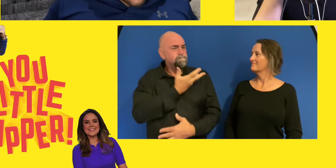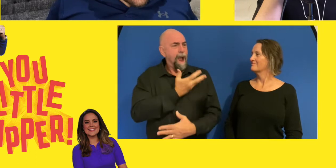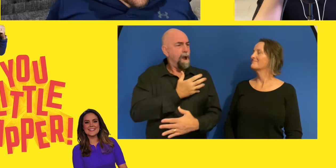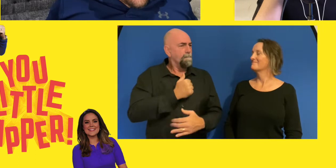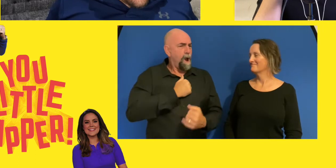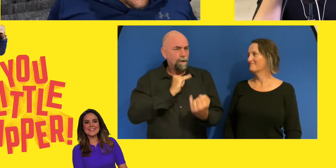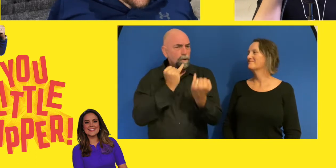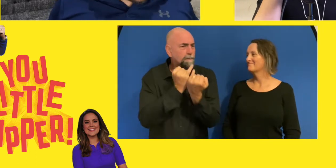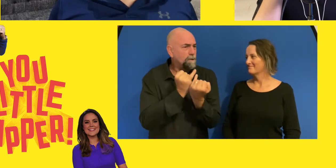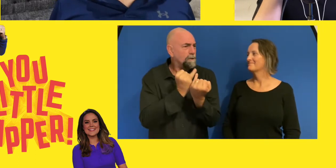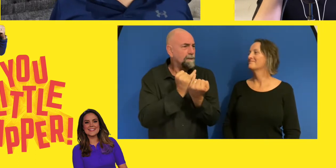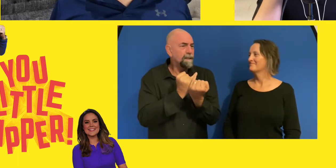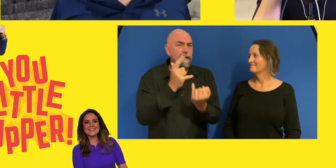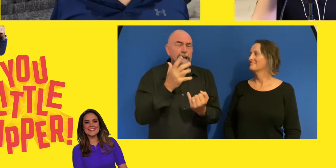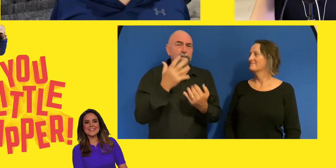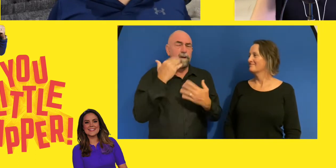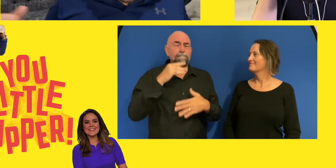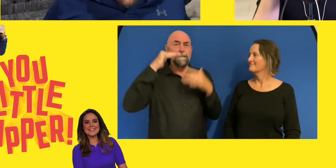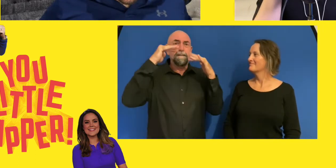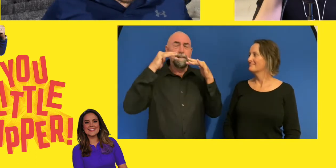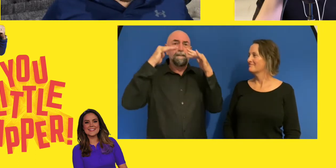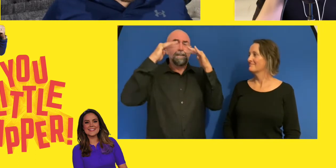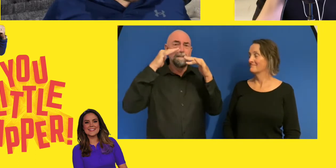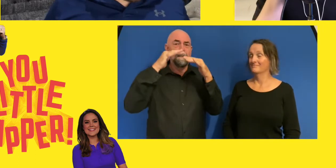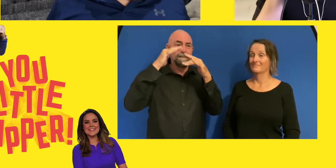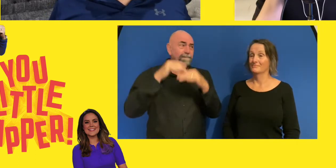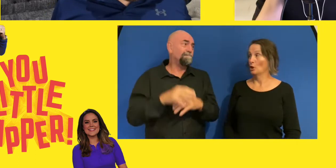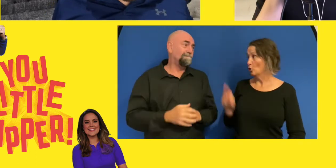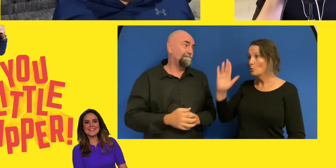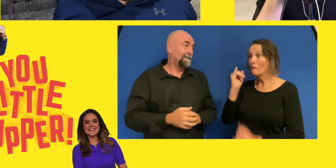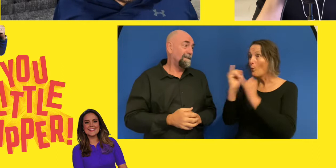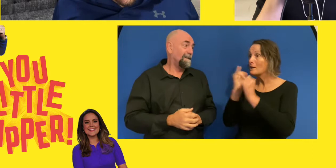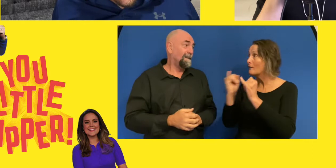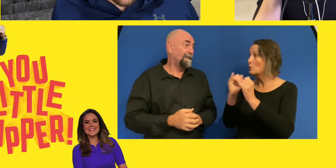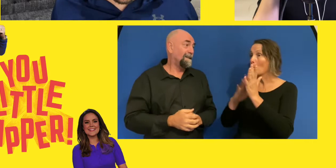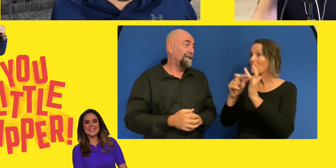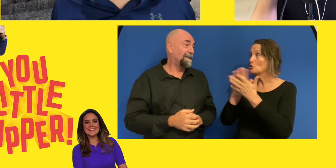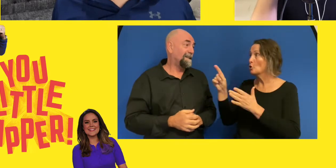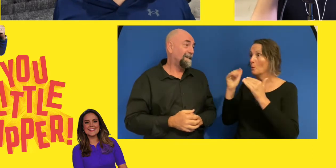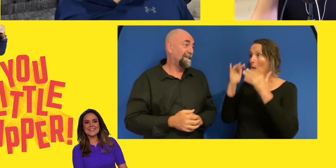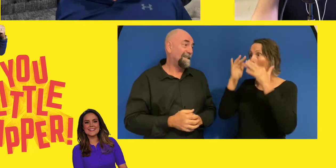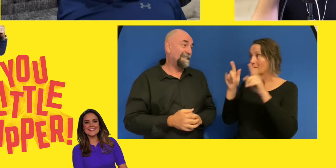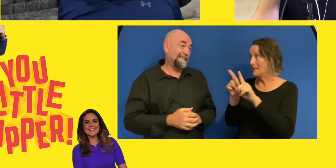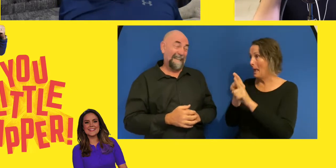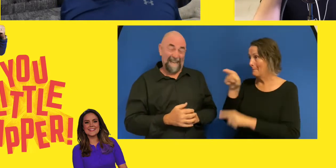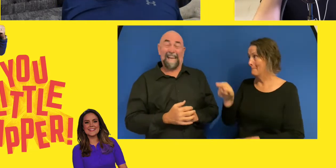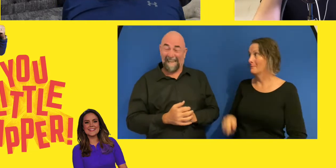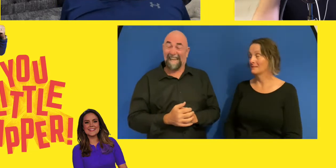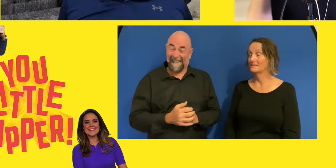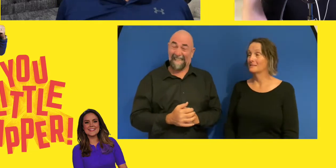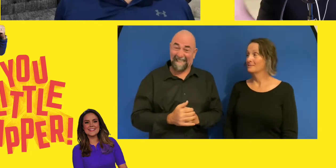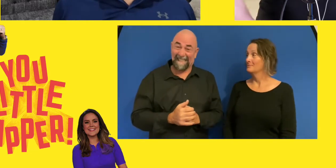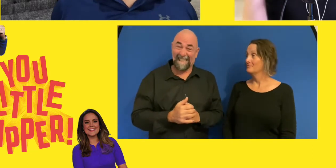And he's fighting back tears throughout the entire interview. You nearly lost it then, Kurt. You nearly lost it. You were like, I did everything